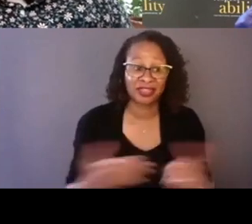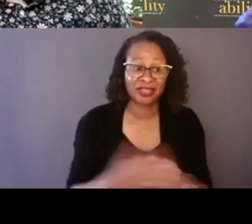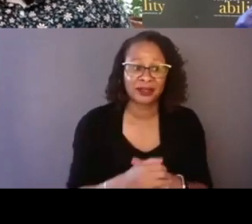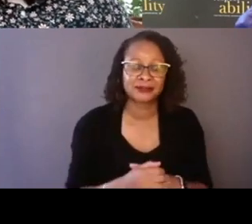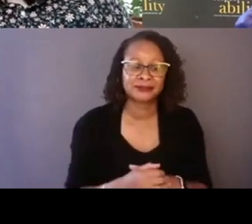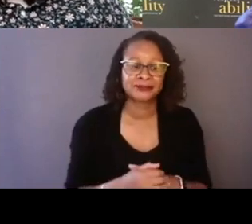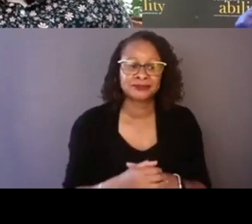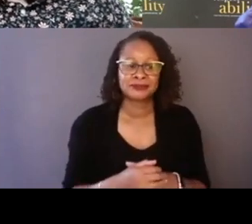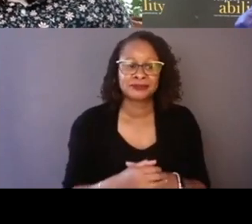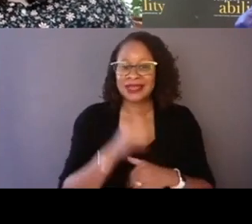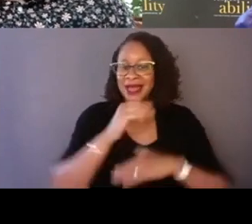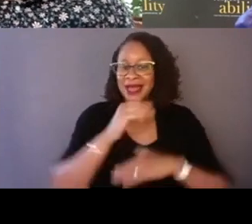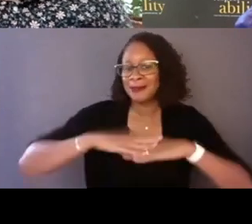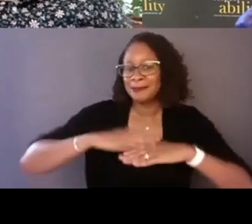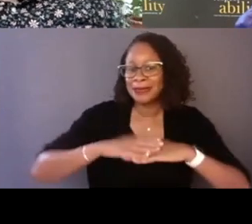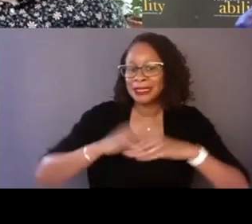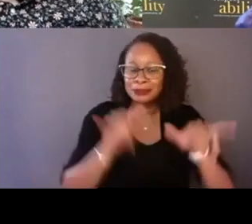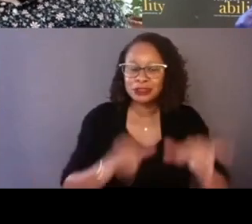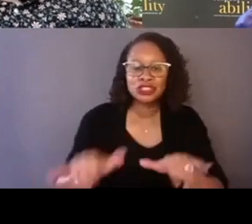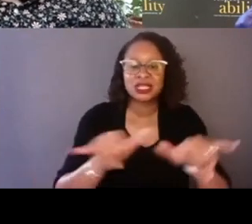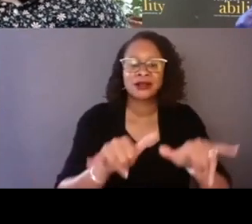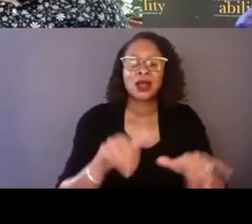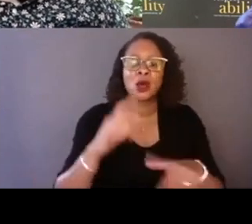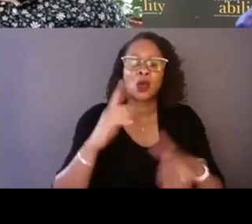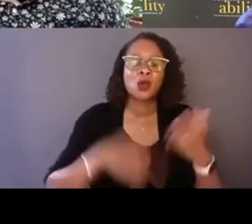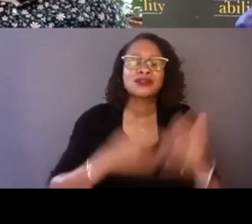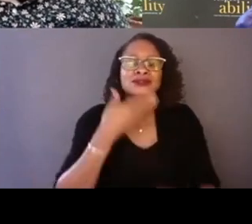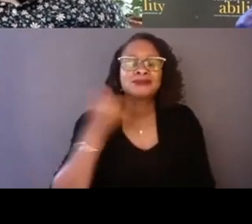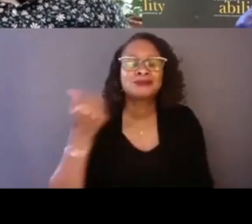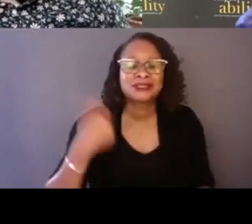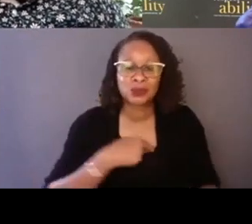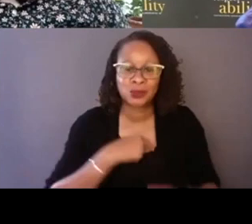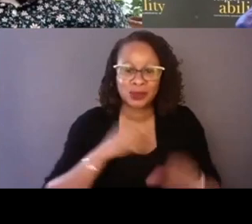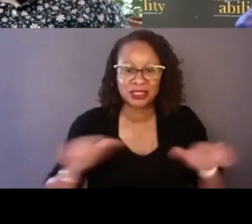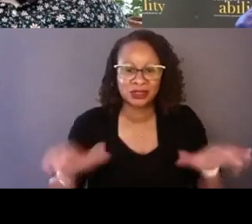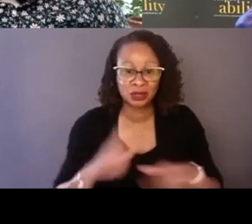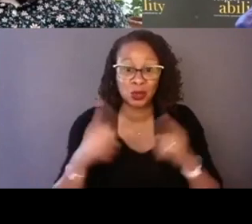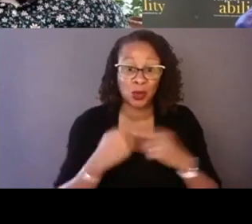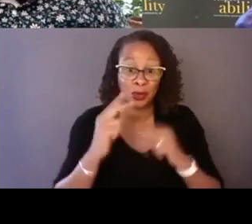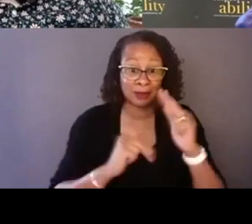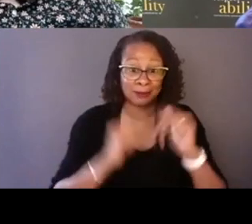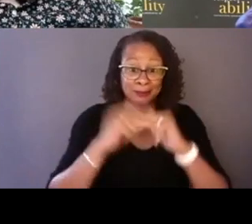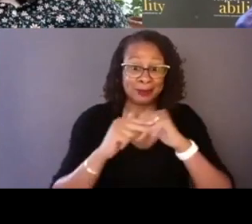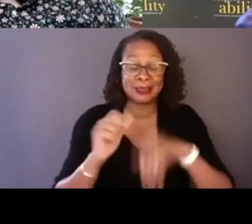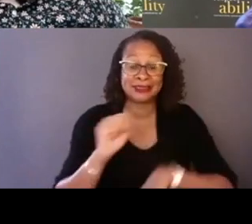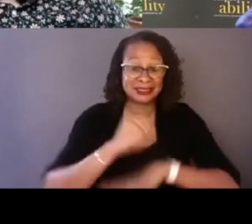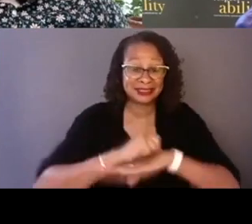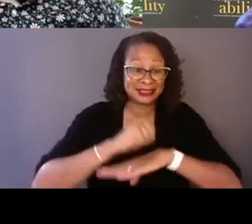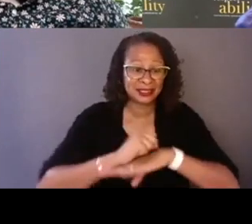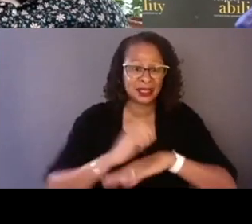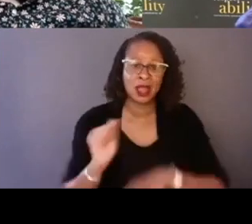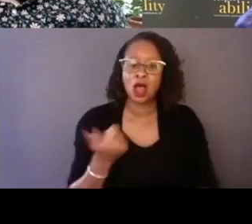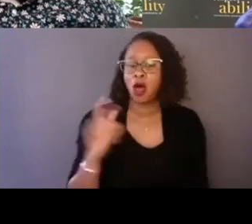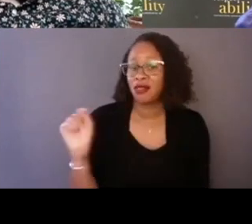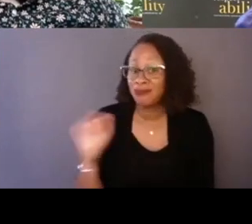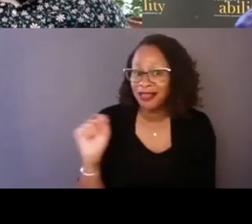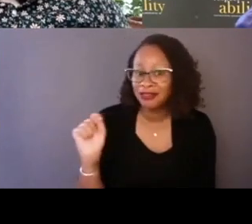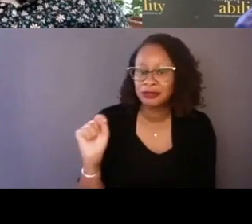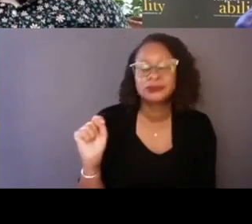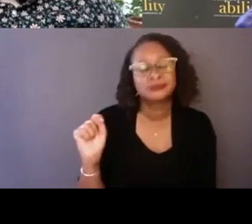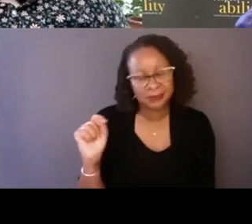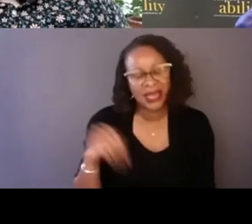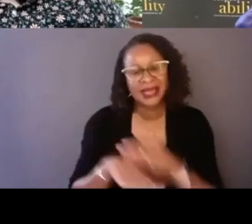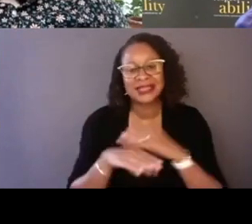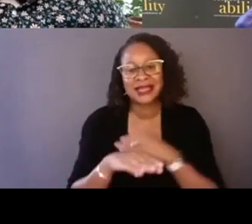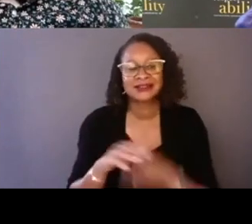not the minimum standards, but what's the best we can do when building a synagogue. So all the bathrooms are accessible. The